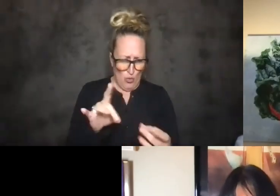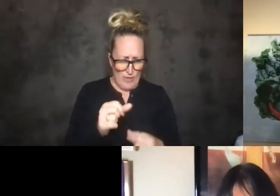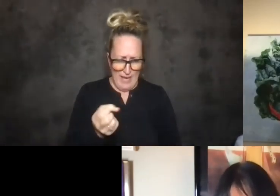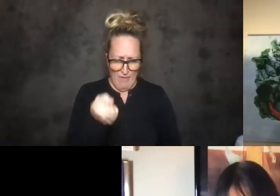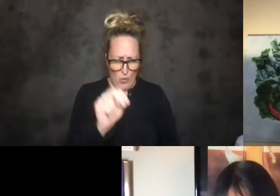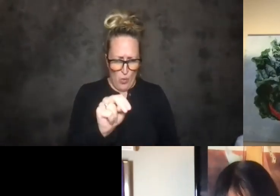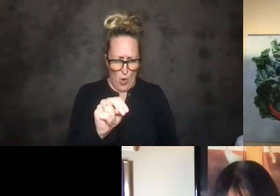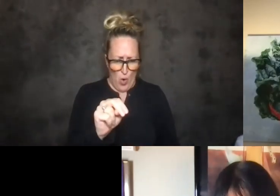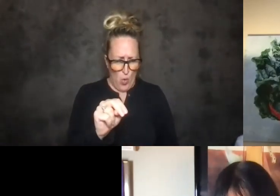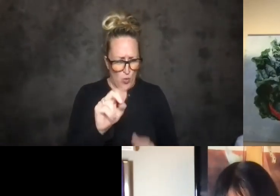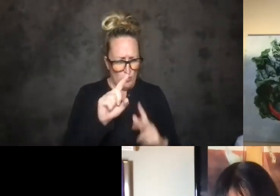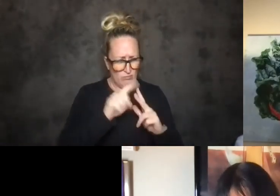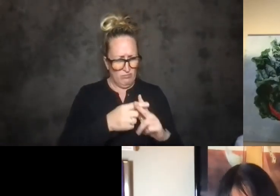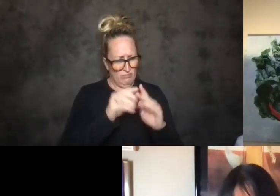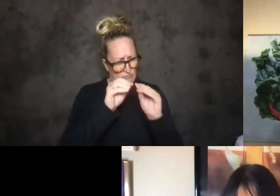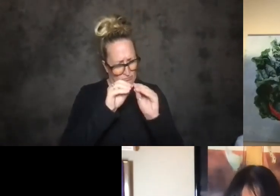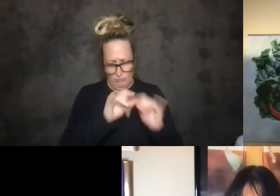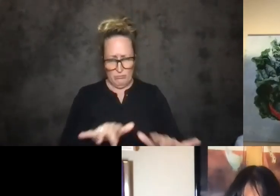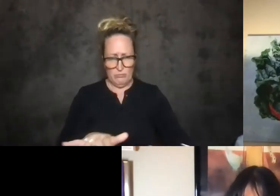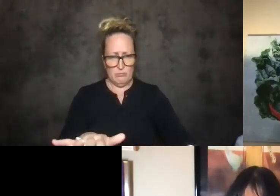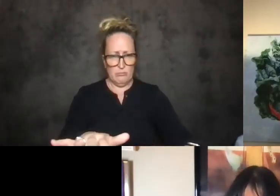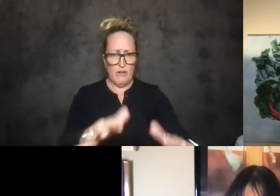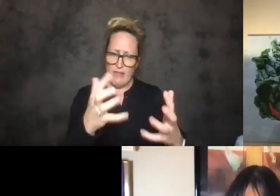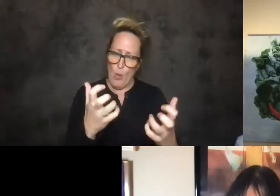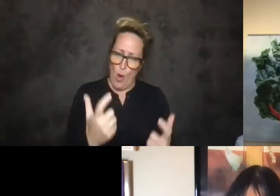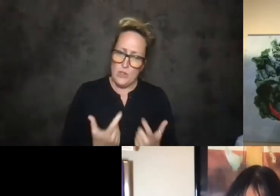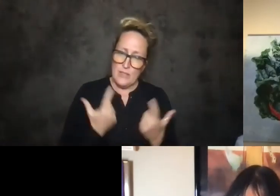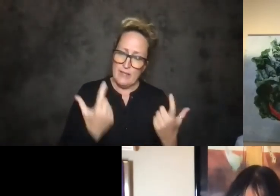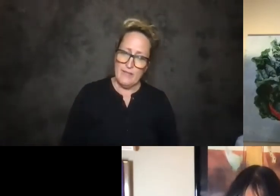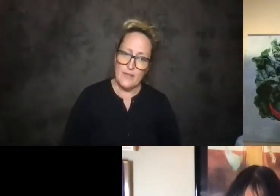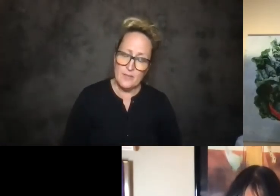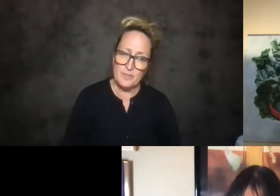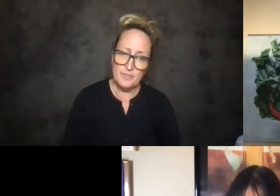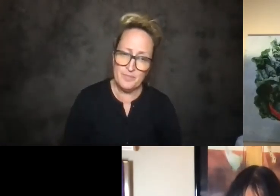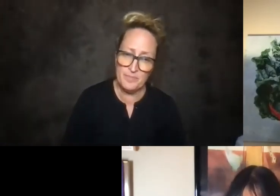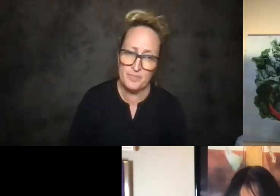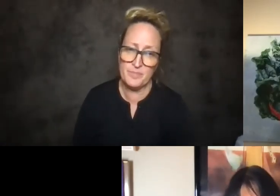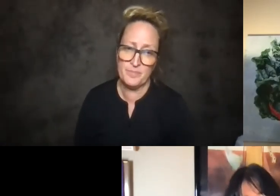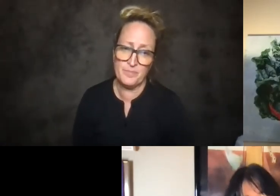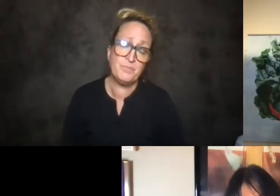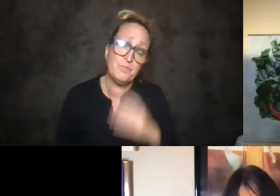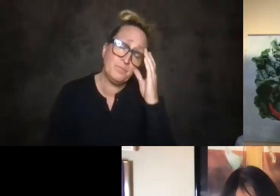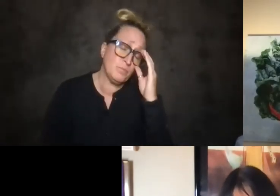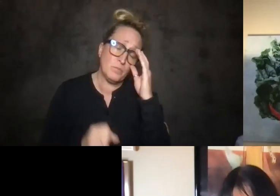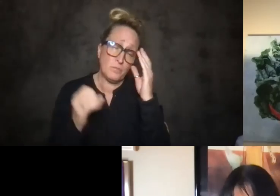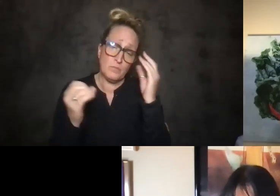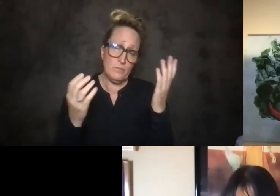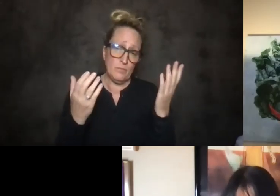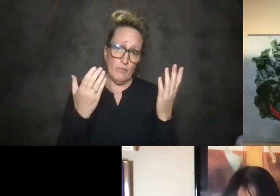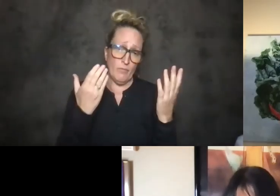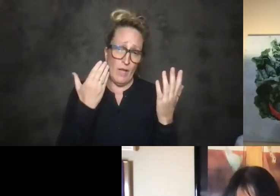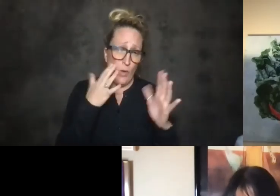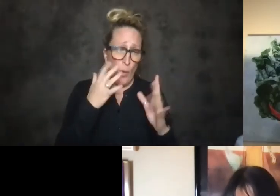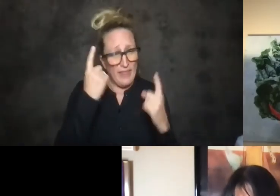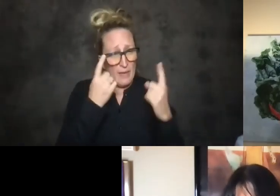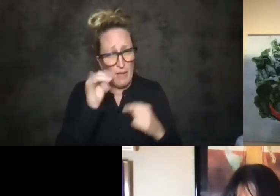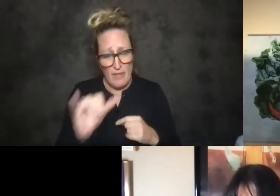own impetus that they want to live. So I don't know. I still think about